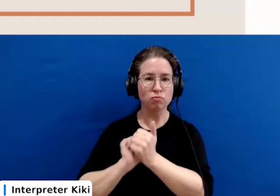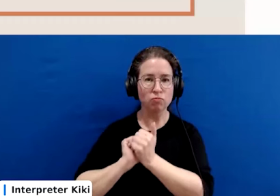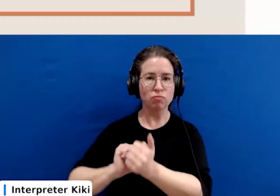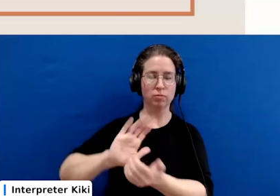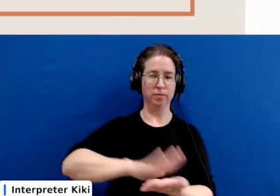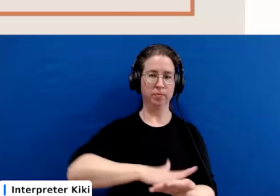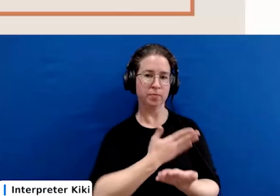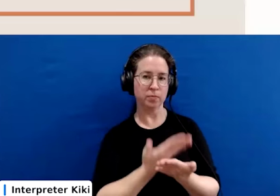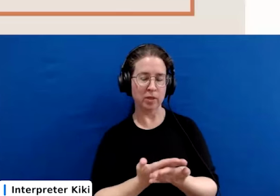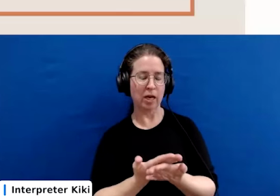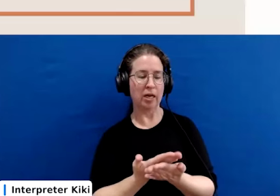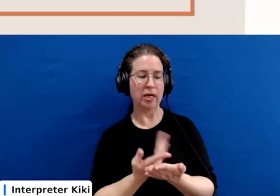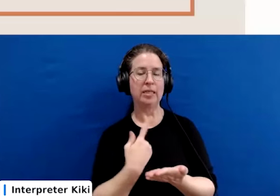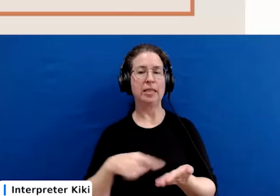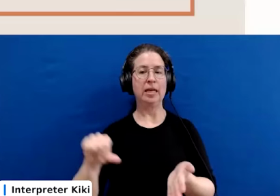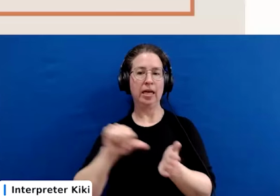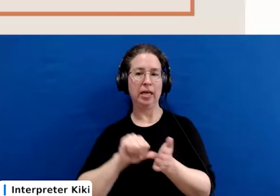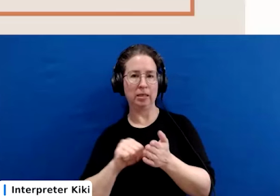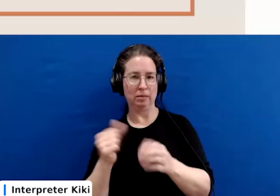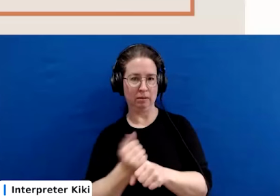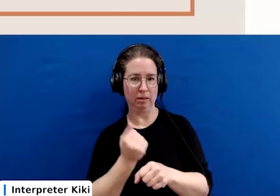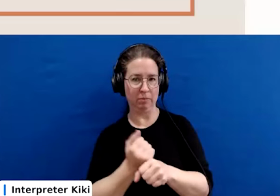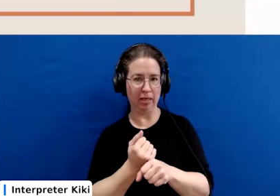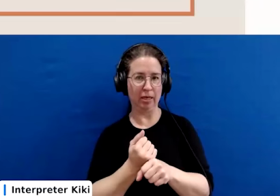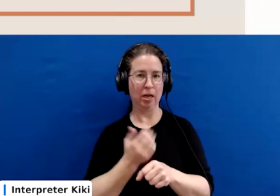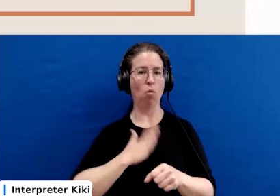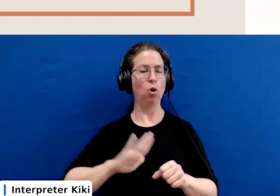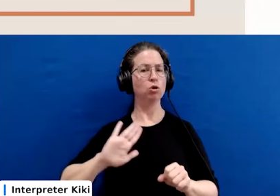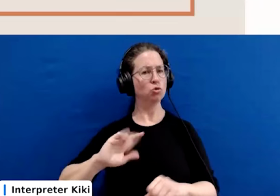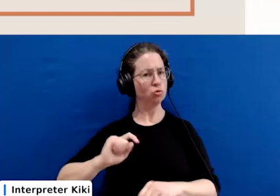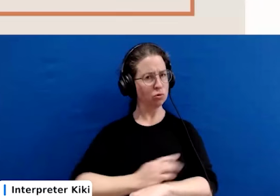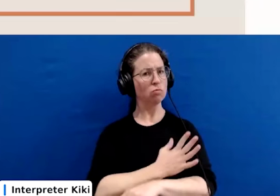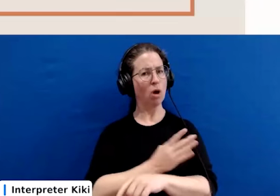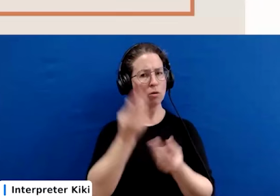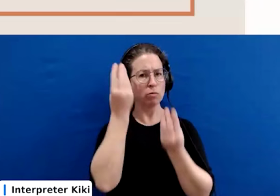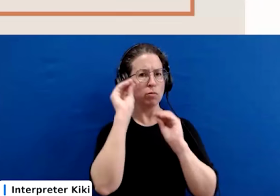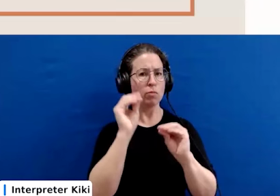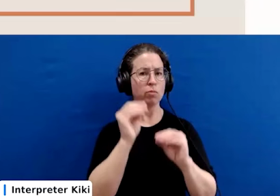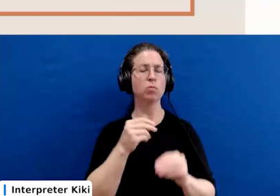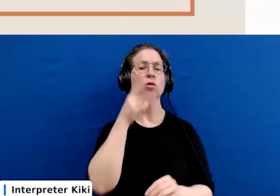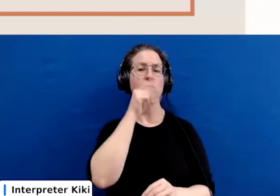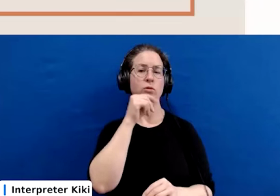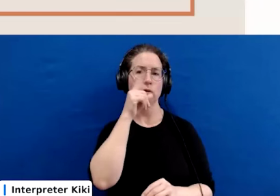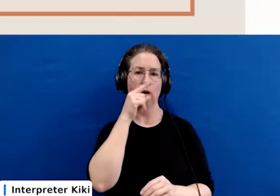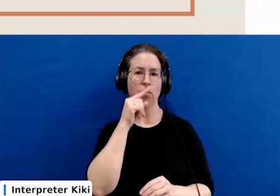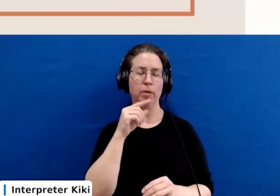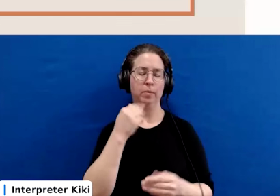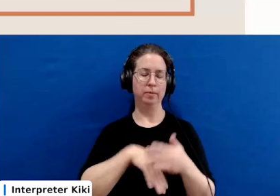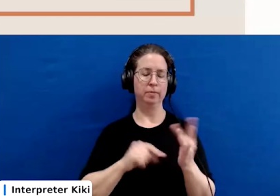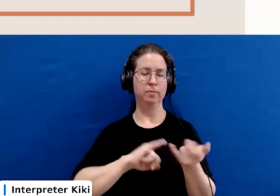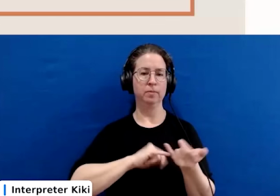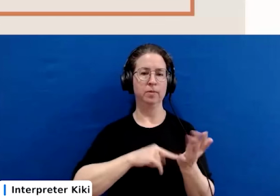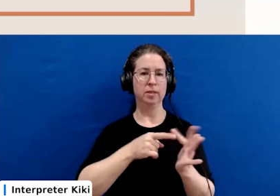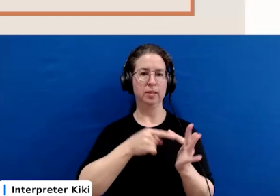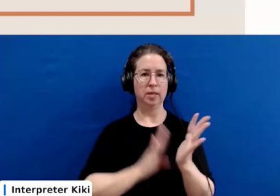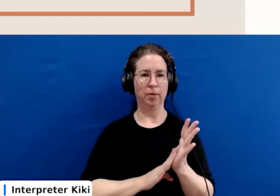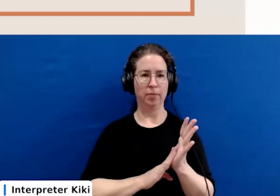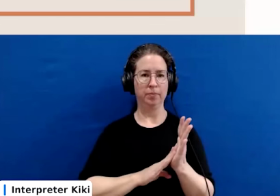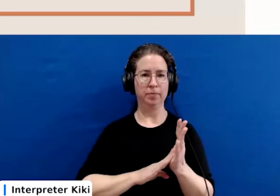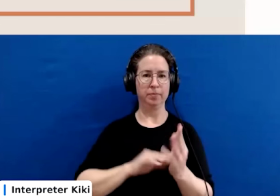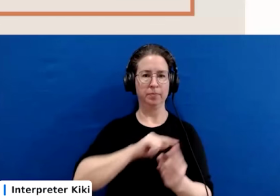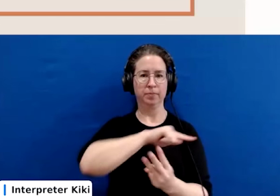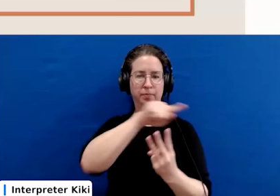and educating young people in STEM. And the Elevate program aligns strongly with ATSI's priority of